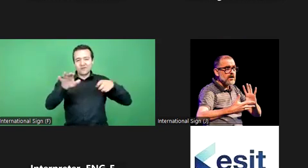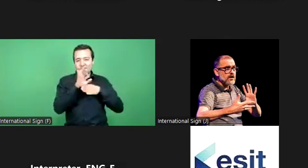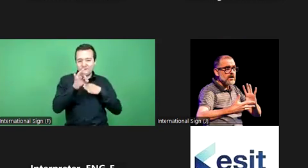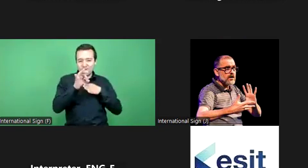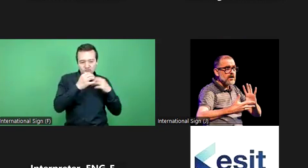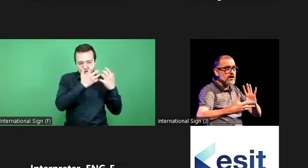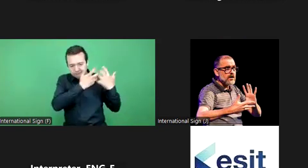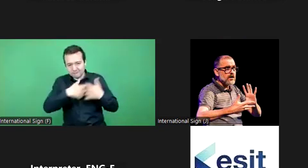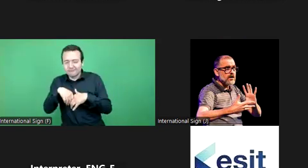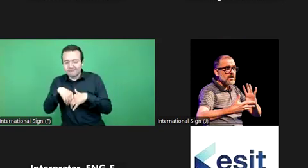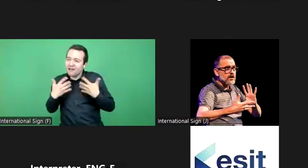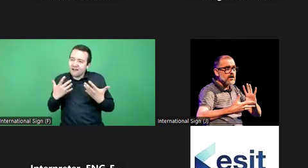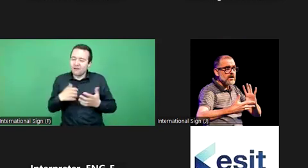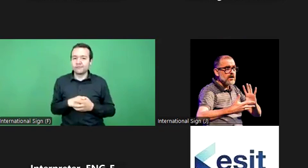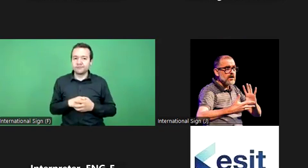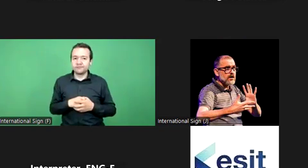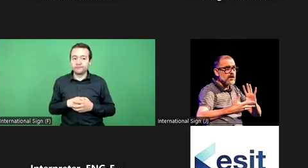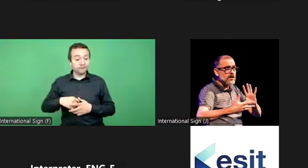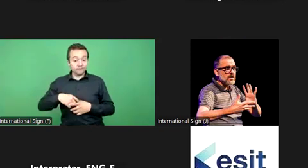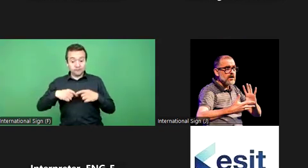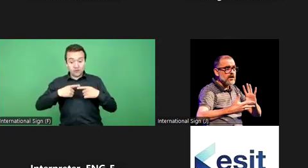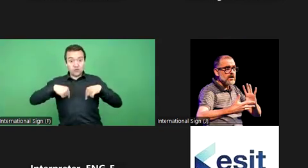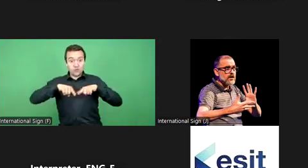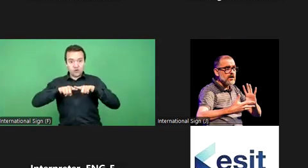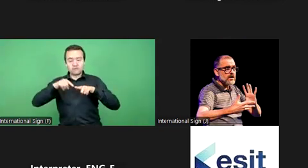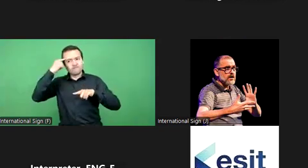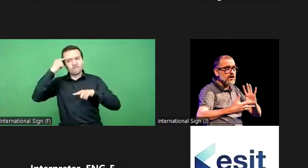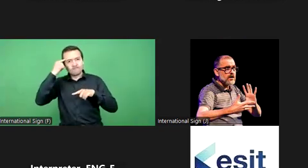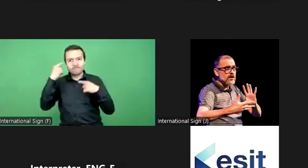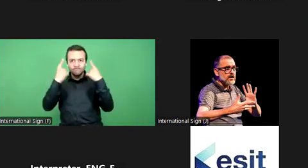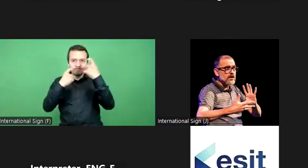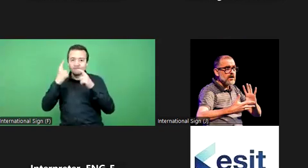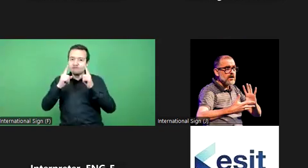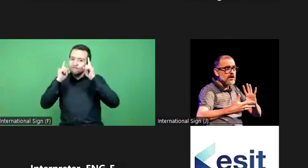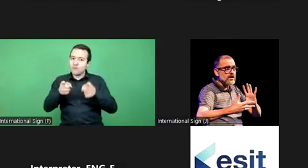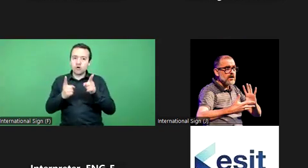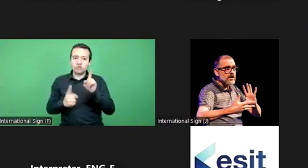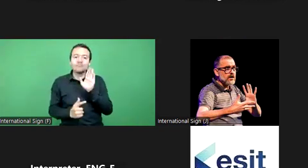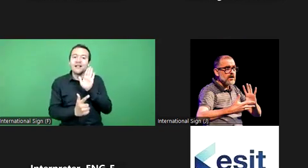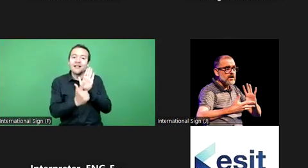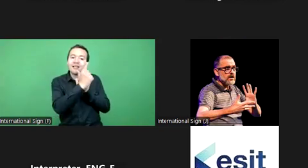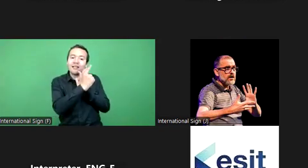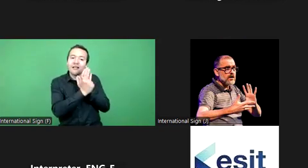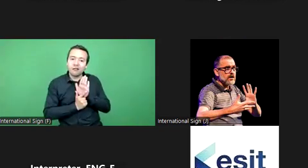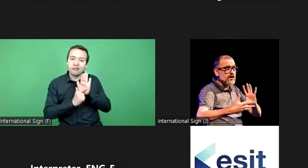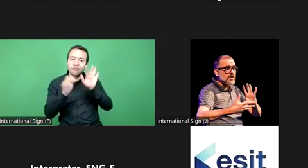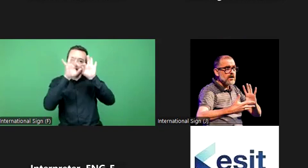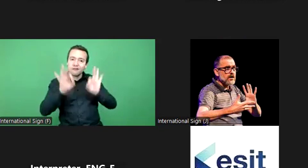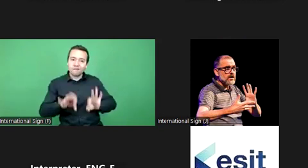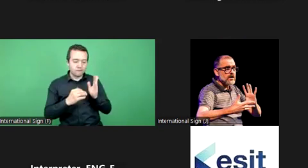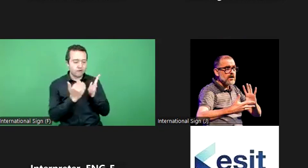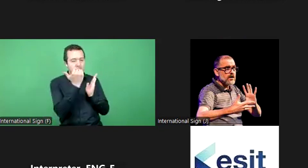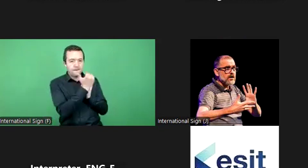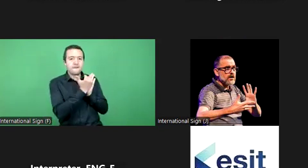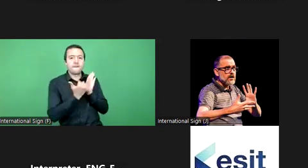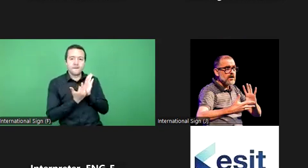our legal framework. If we really want to get things done, we have to have good policies in place. We have to have legislation in place. We